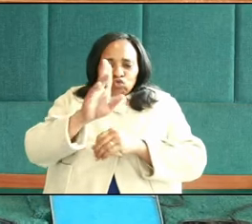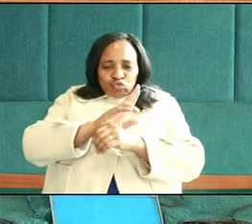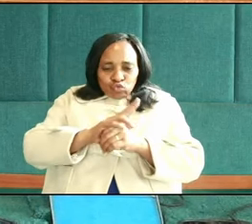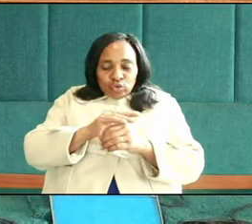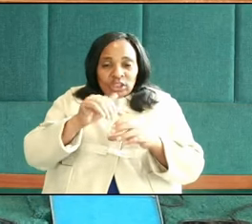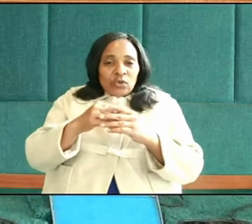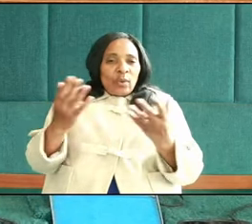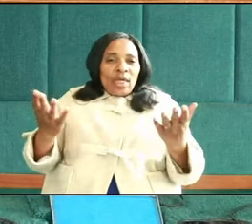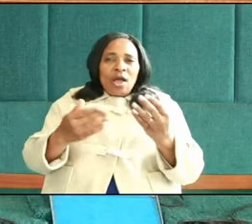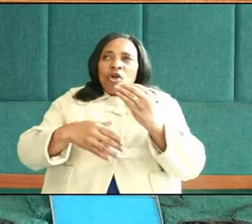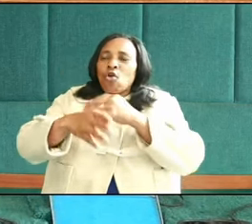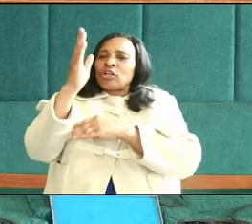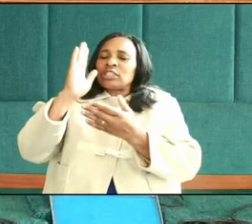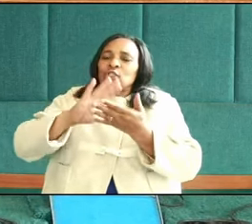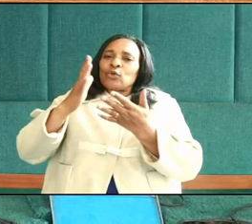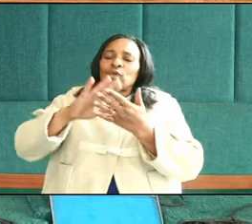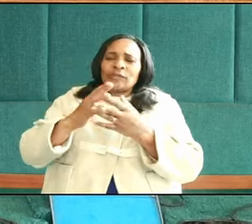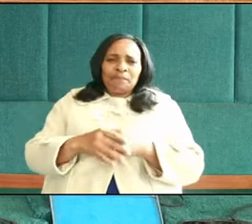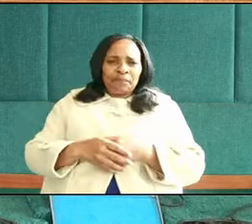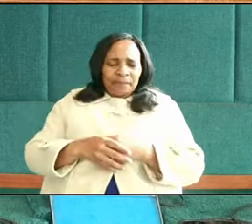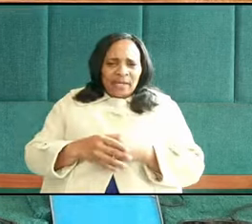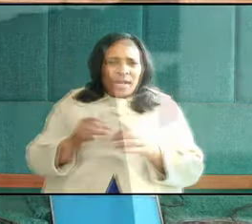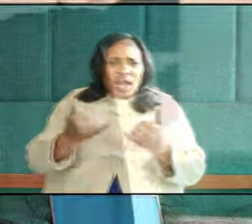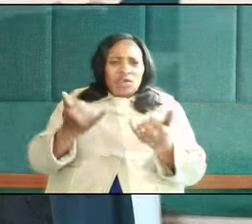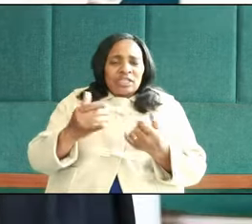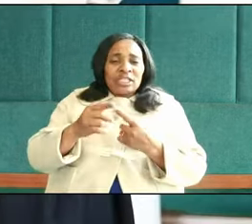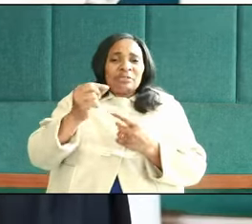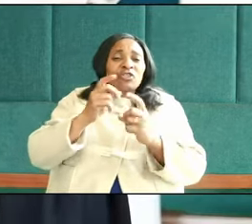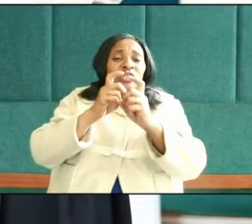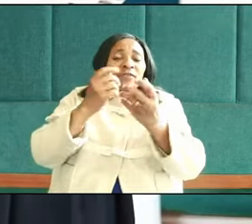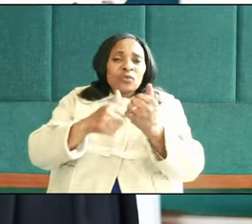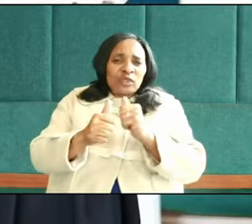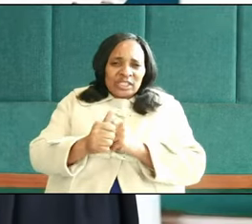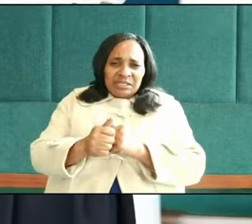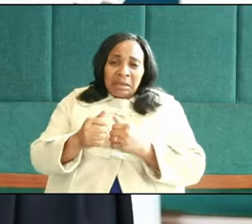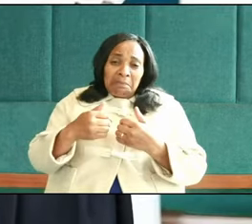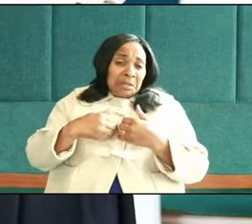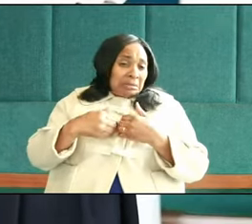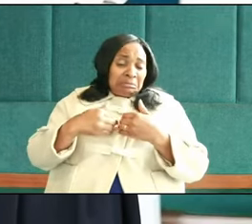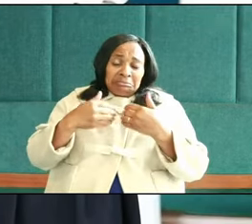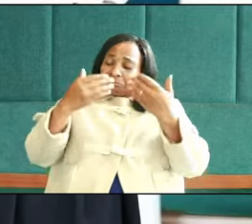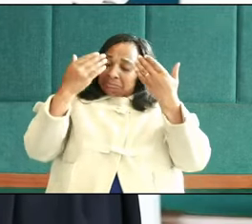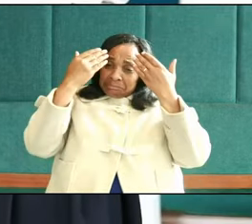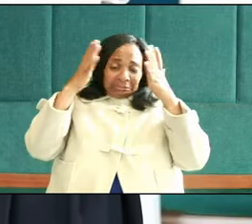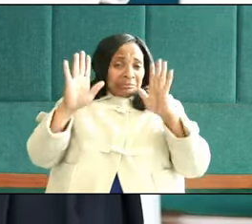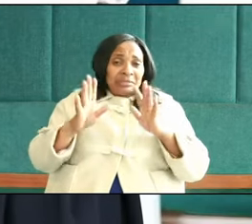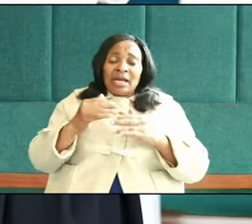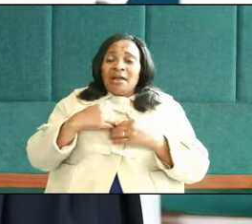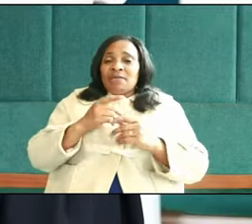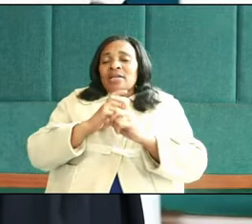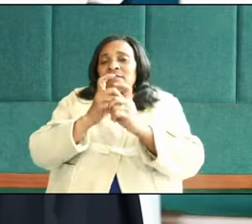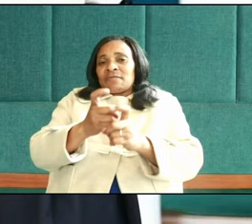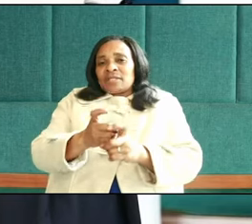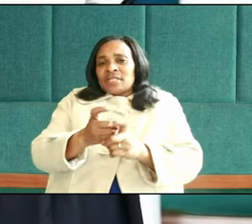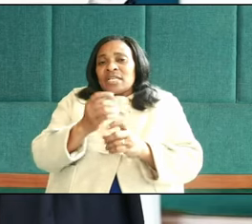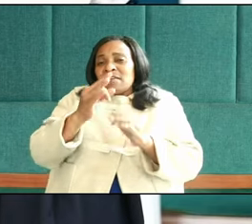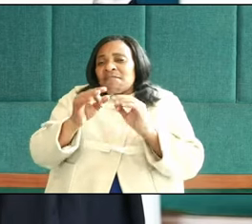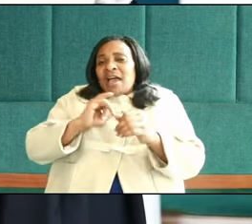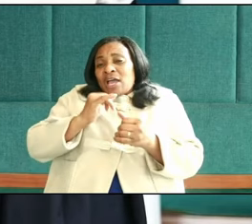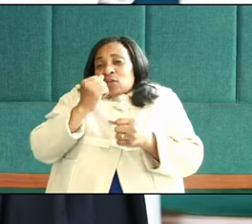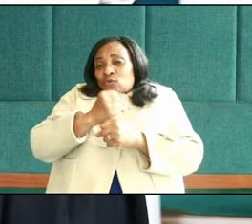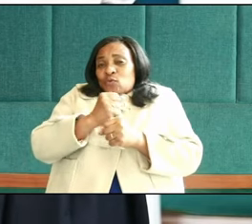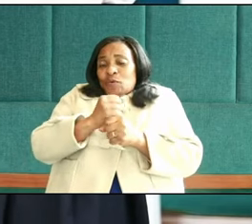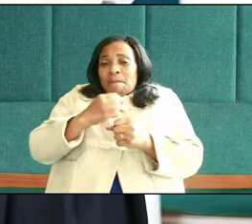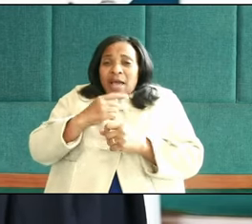glory. What is your special gift, Lenora? I don't think I have a gift. If I do, my gifts